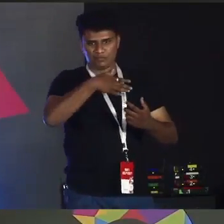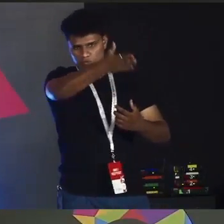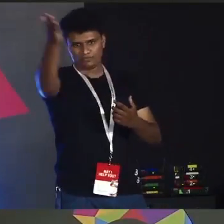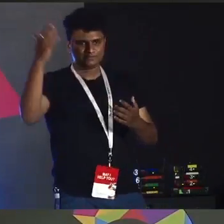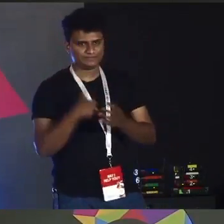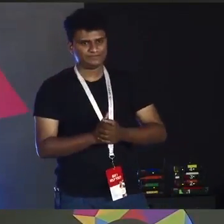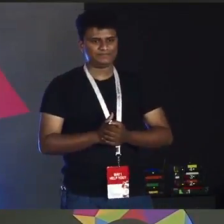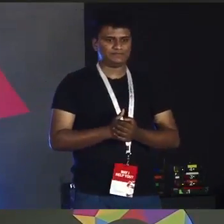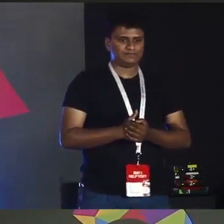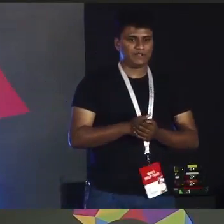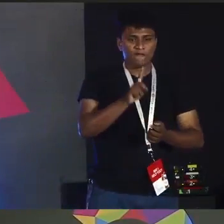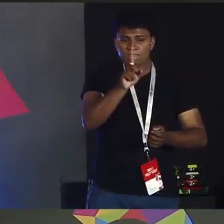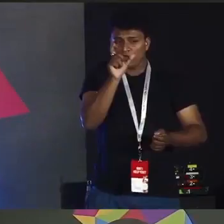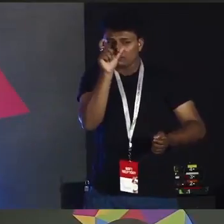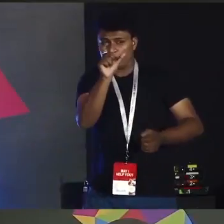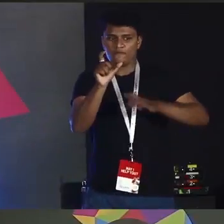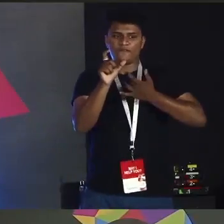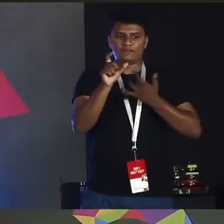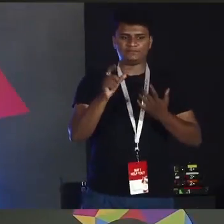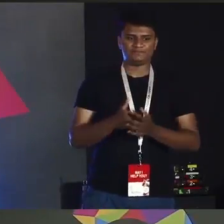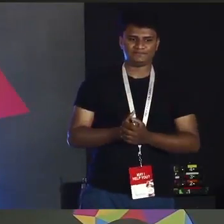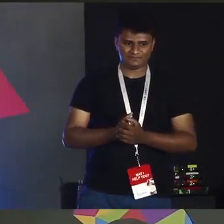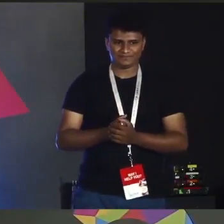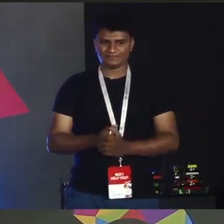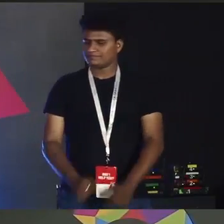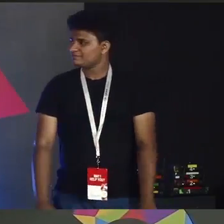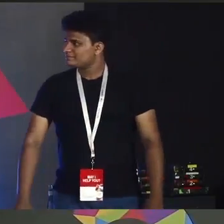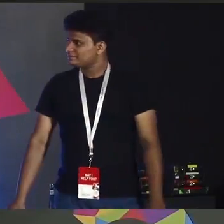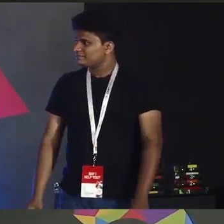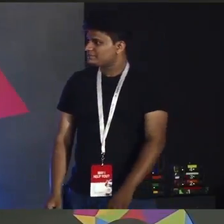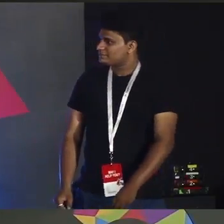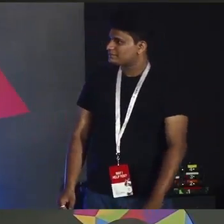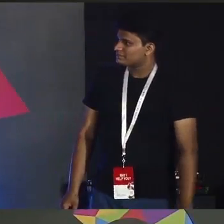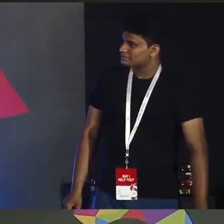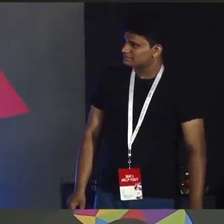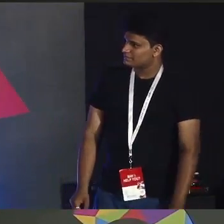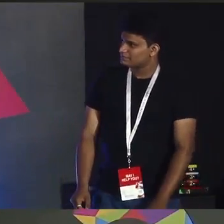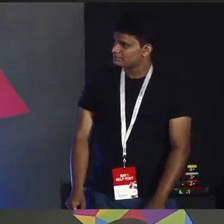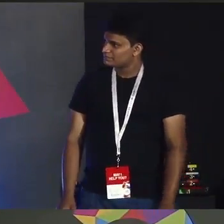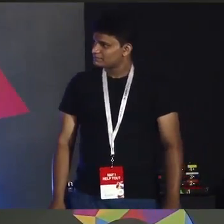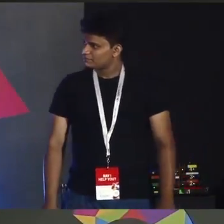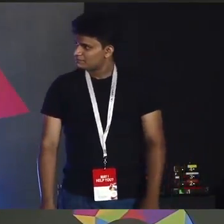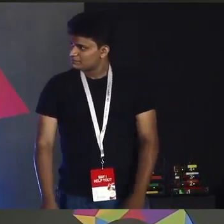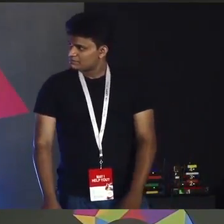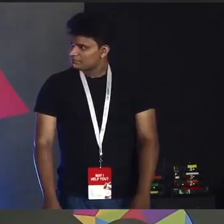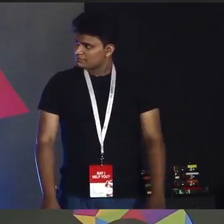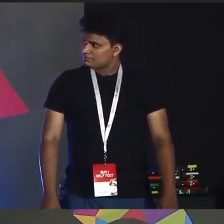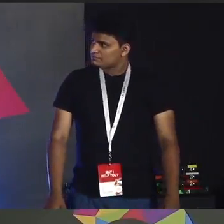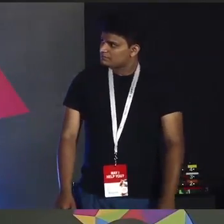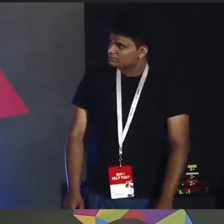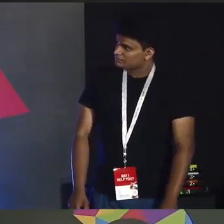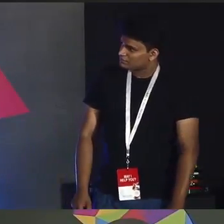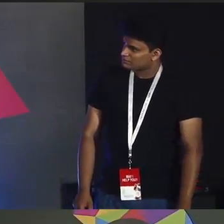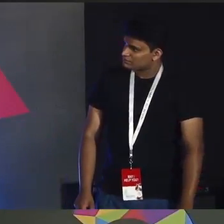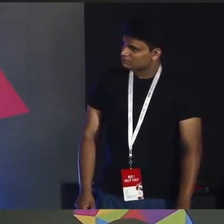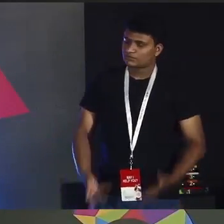our team members doing the same exercise, just to showcase that how the perception changes, how a lot of big problems